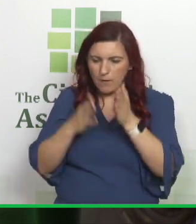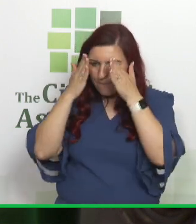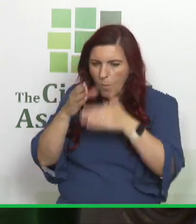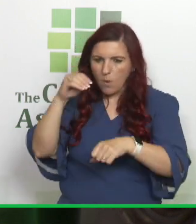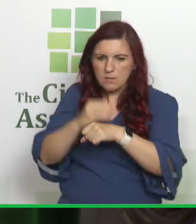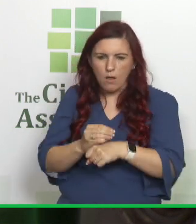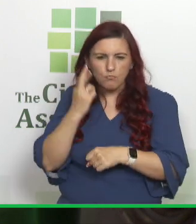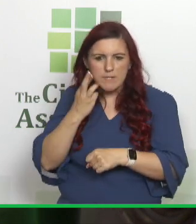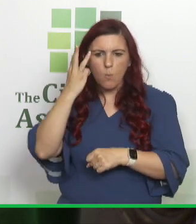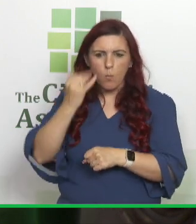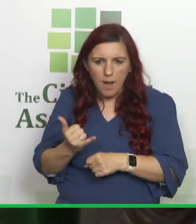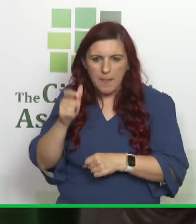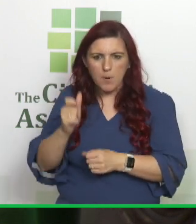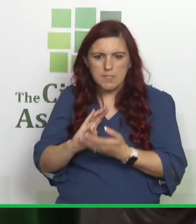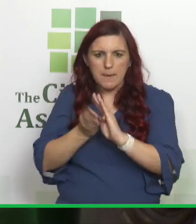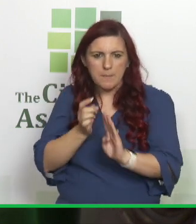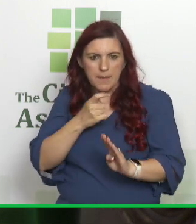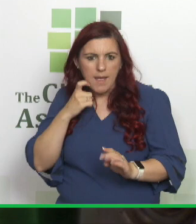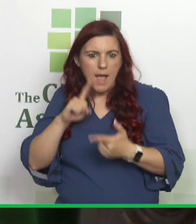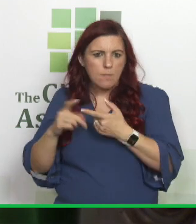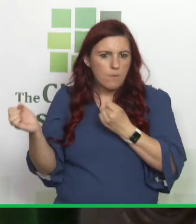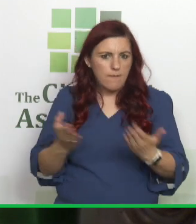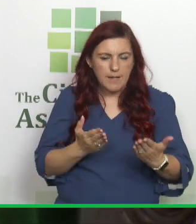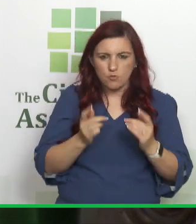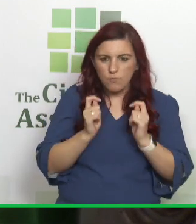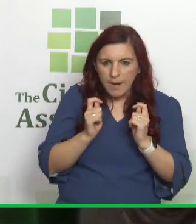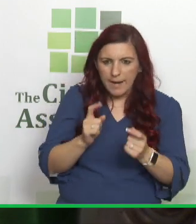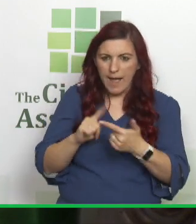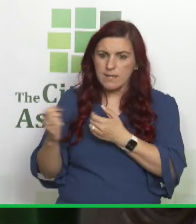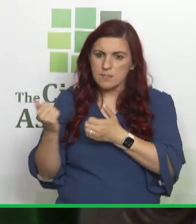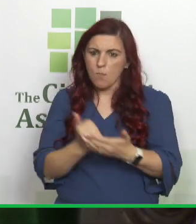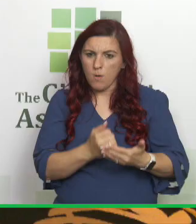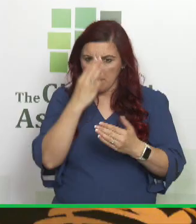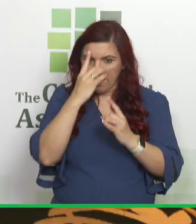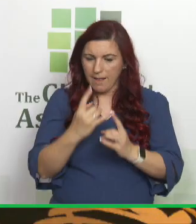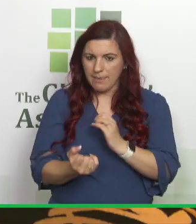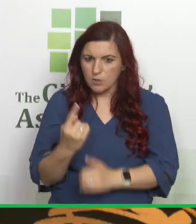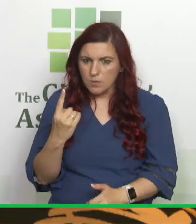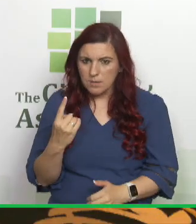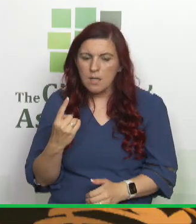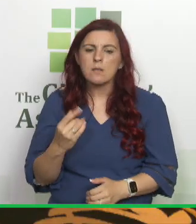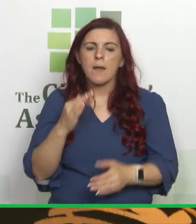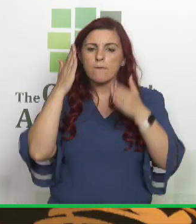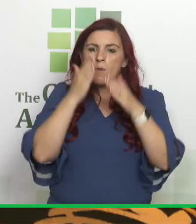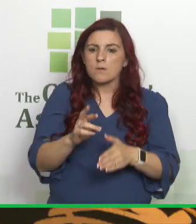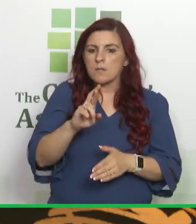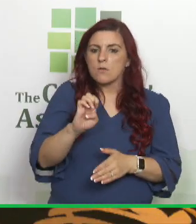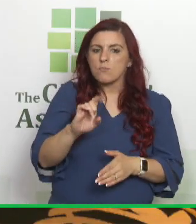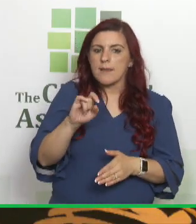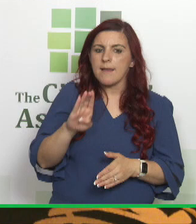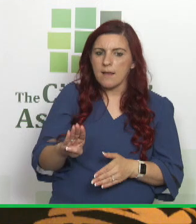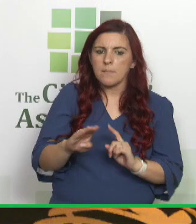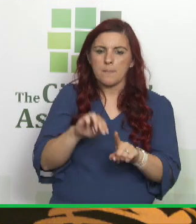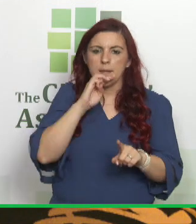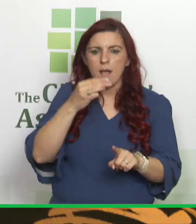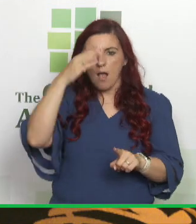provide education and vocational training, and offer support for mental health issues. By focusing on rehabilitation, the Irish